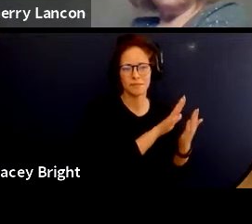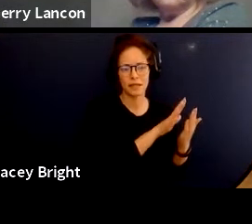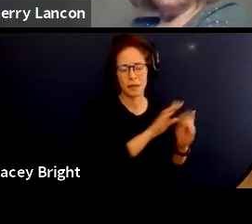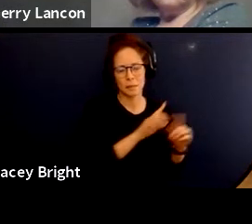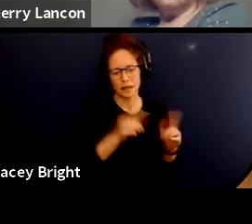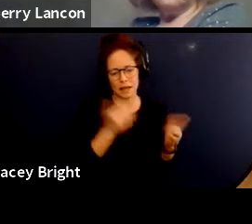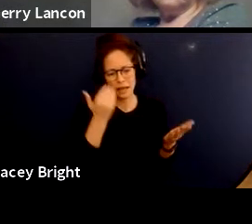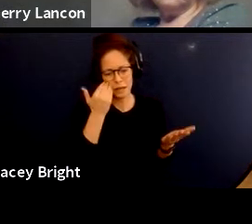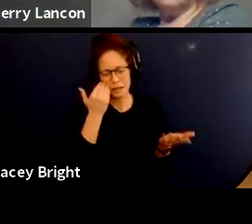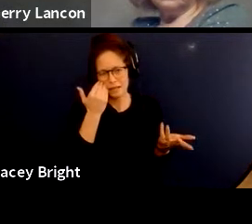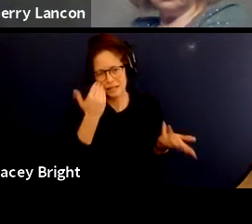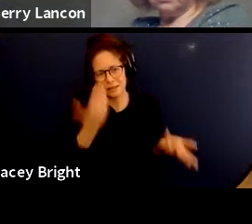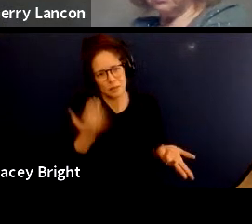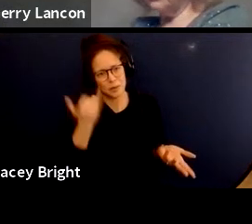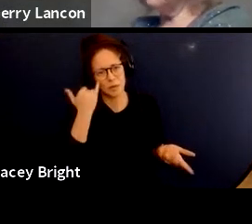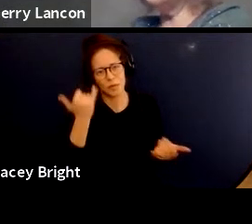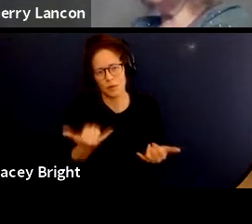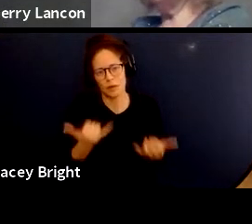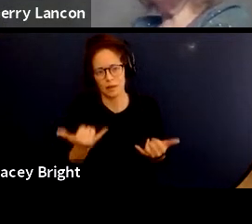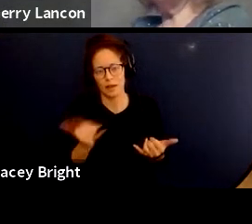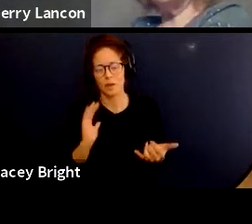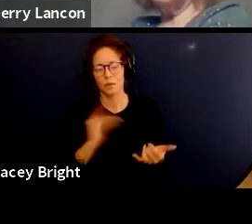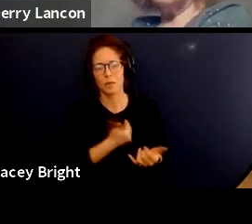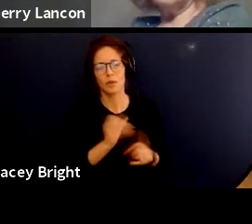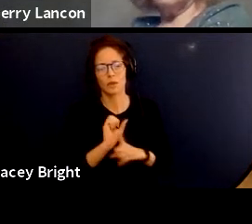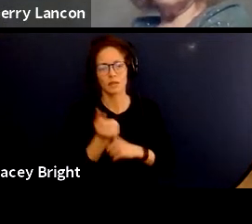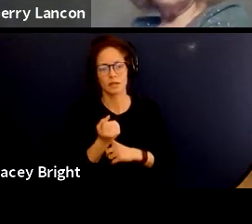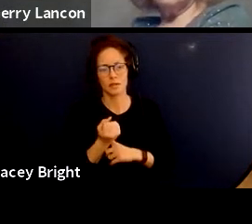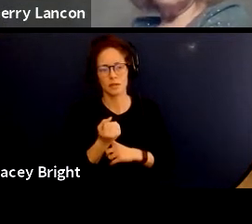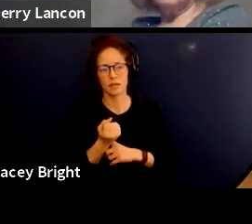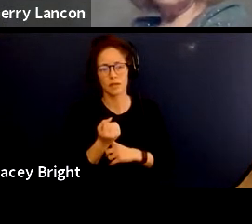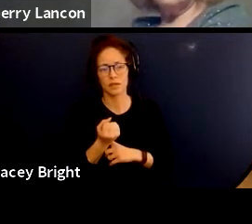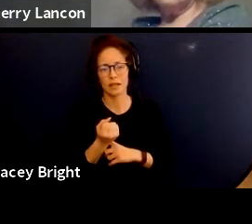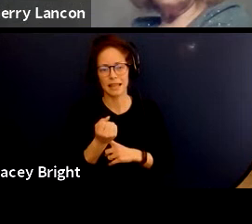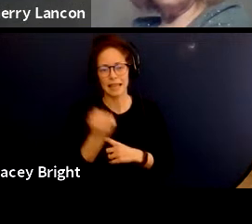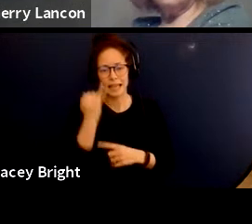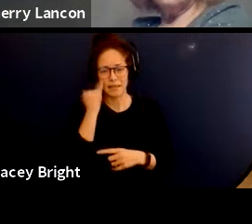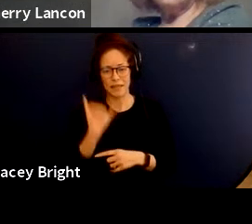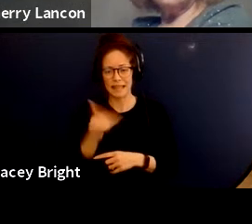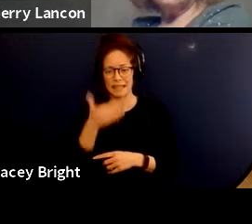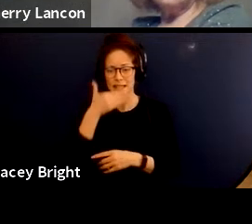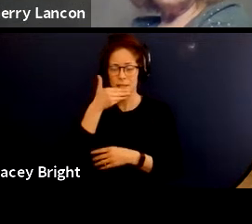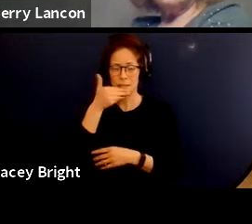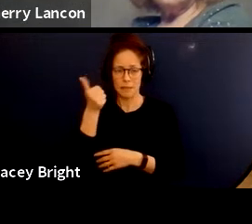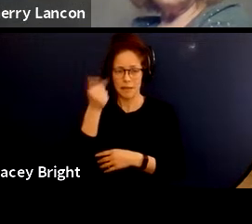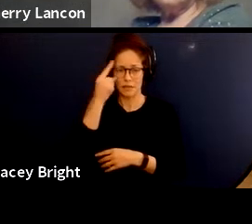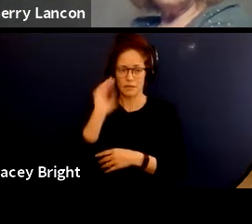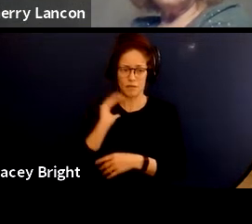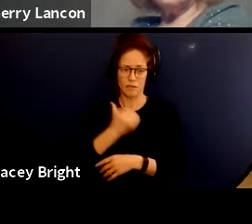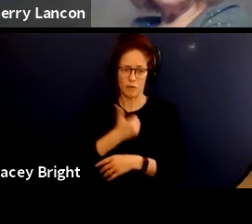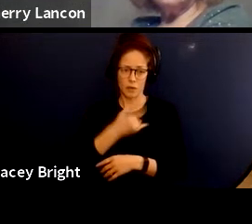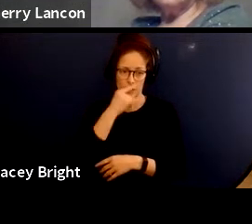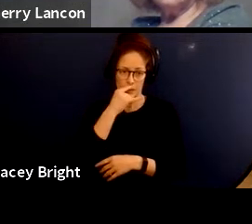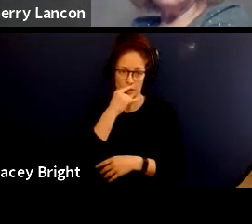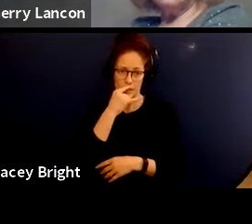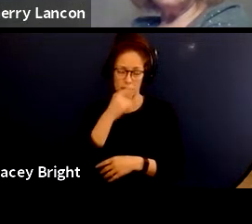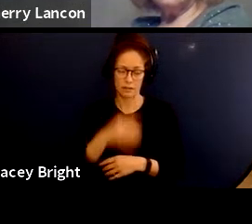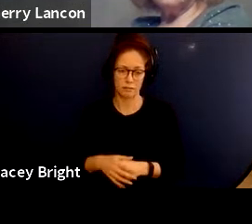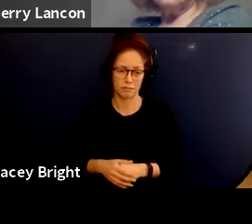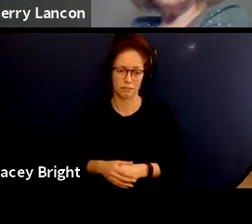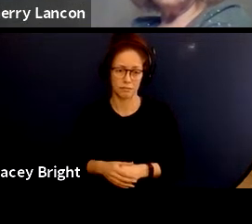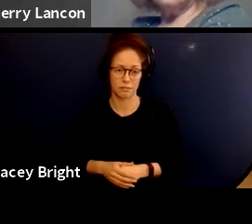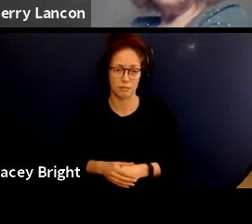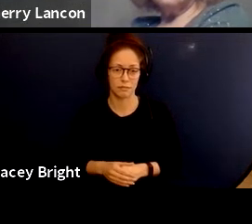right now, currently with the situation, that's the best thing for our kids. And in the